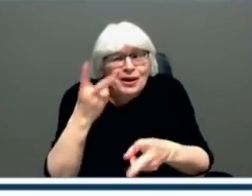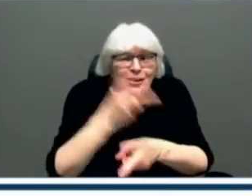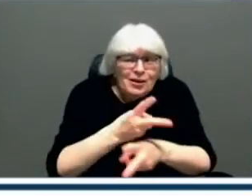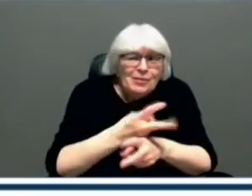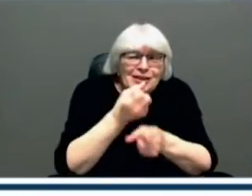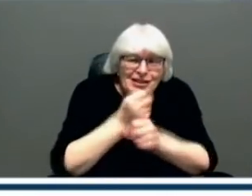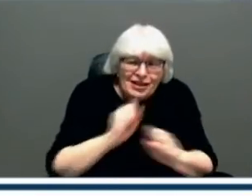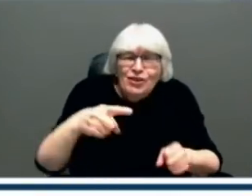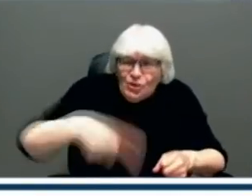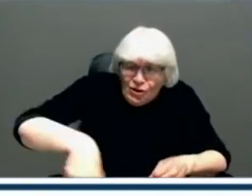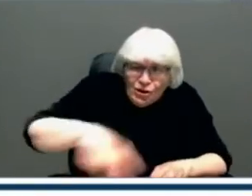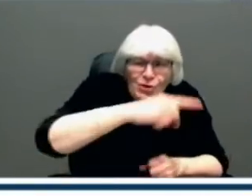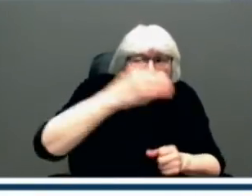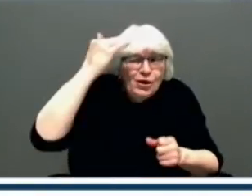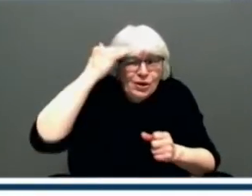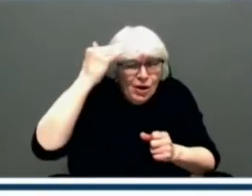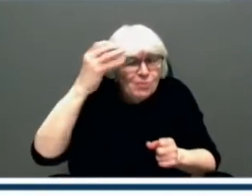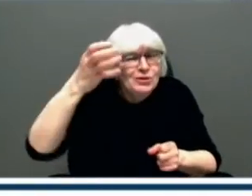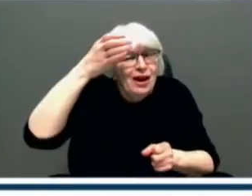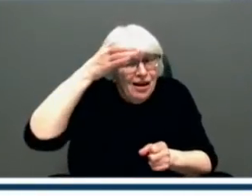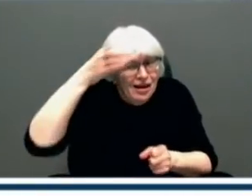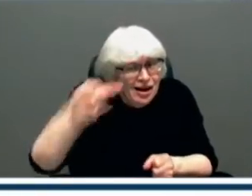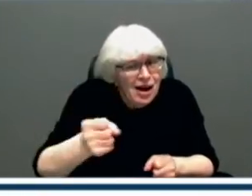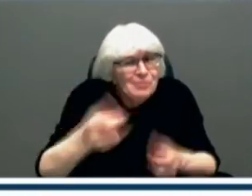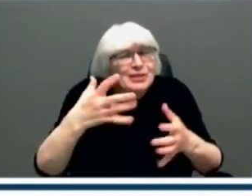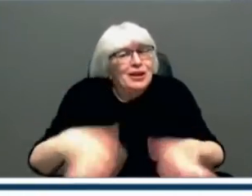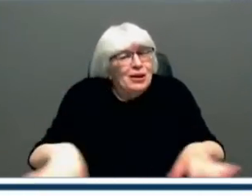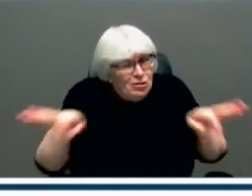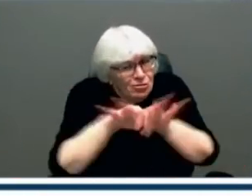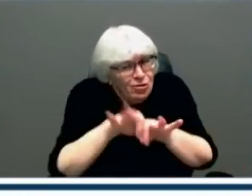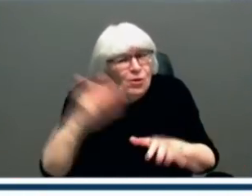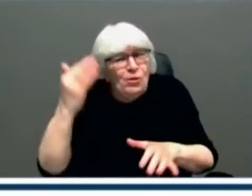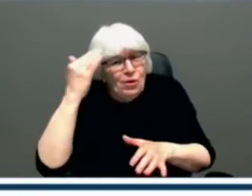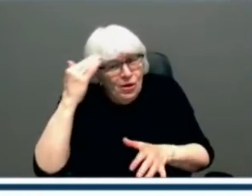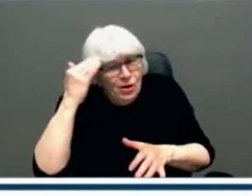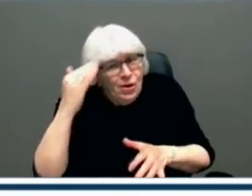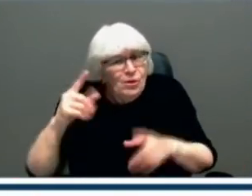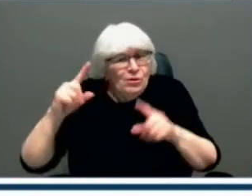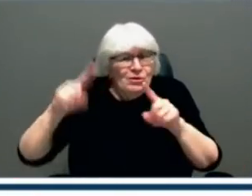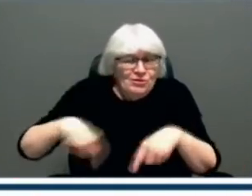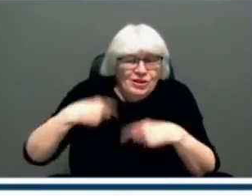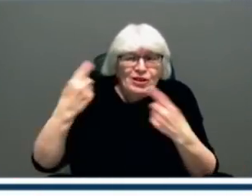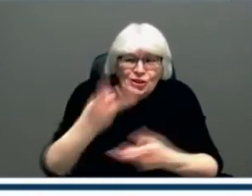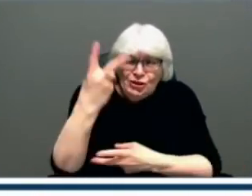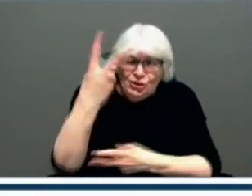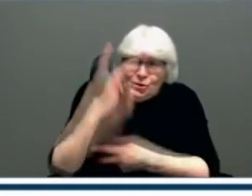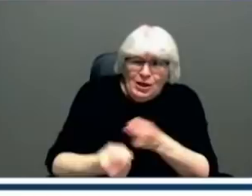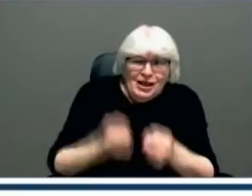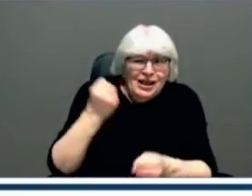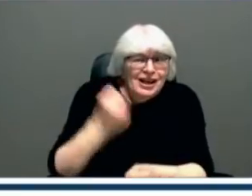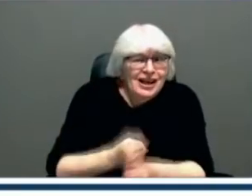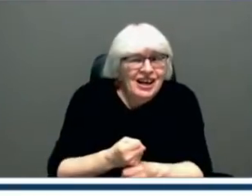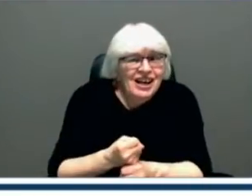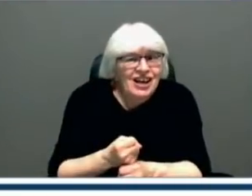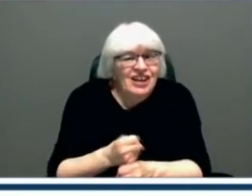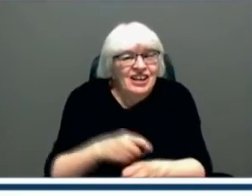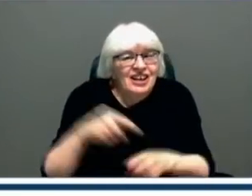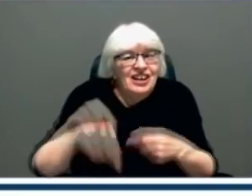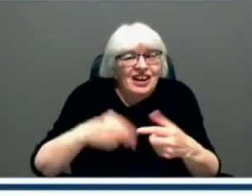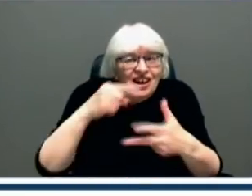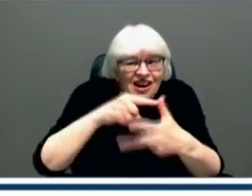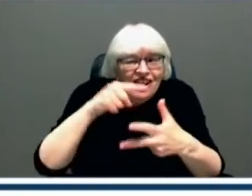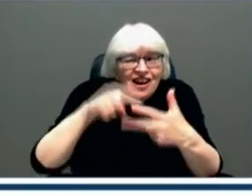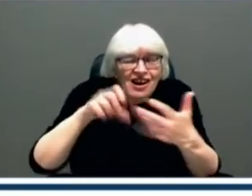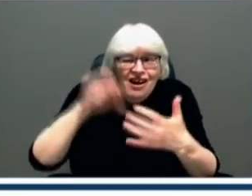actions are important. After 2 years of a very directive, acute response, it is time to shift